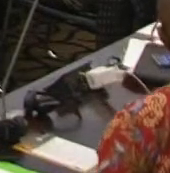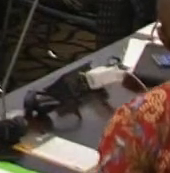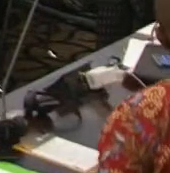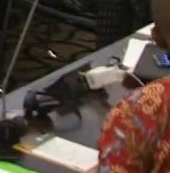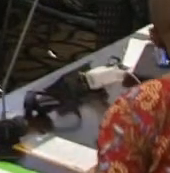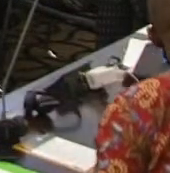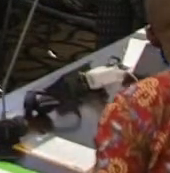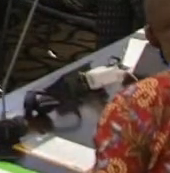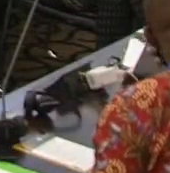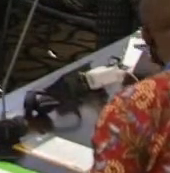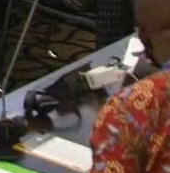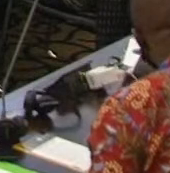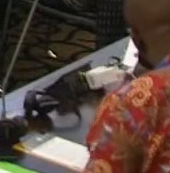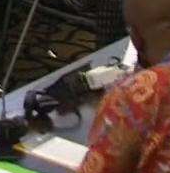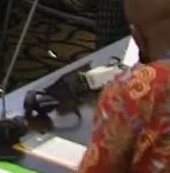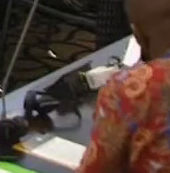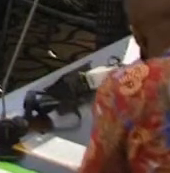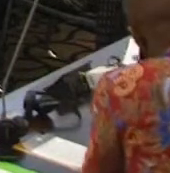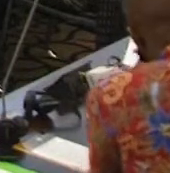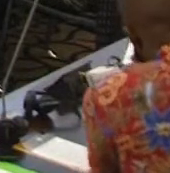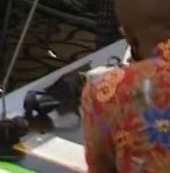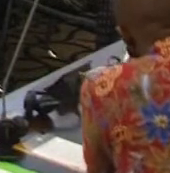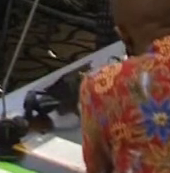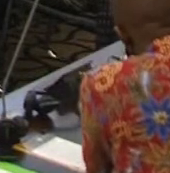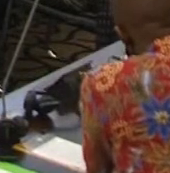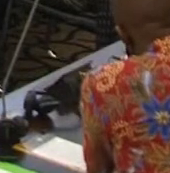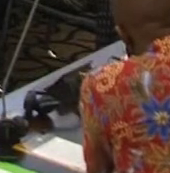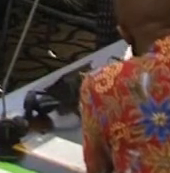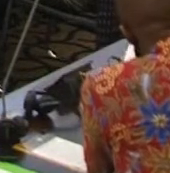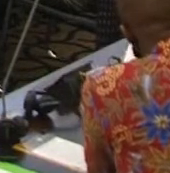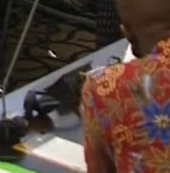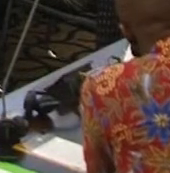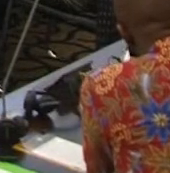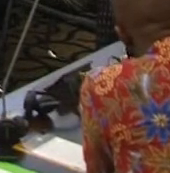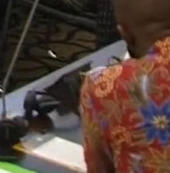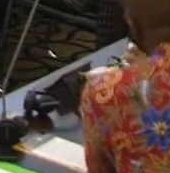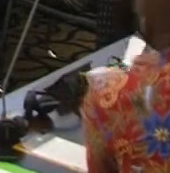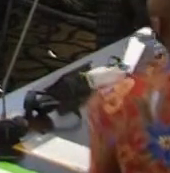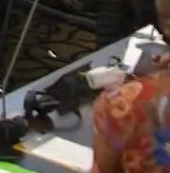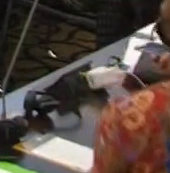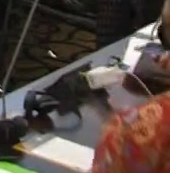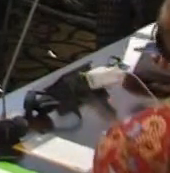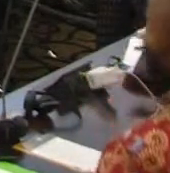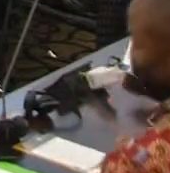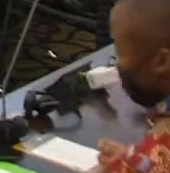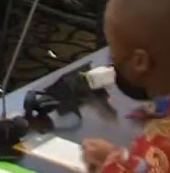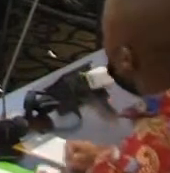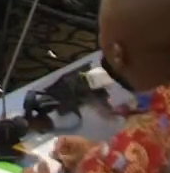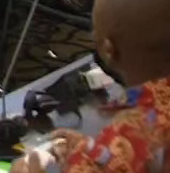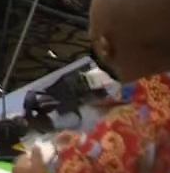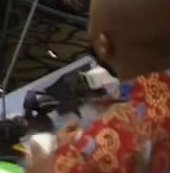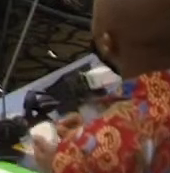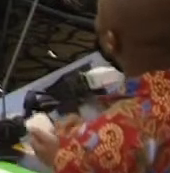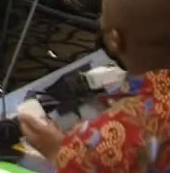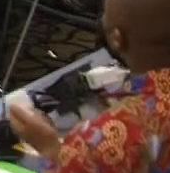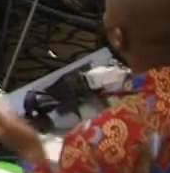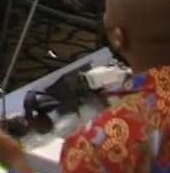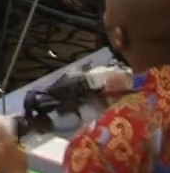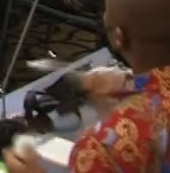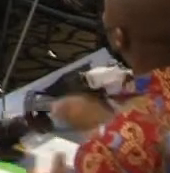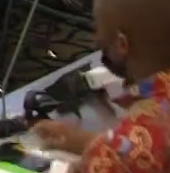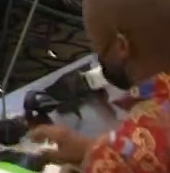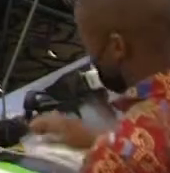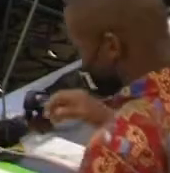My apologies, Honorable Speaker. Honorable Steenhuisen is distracting me. Maybe he should not sit